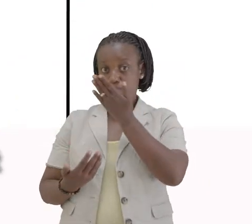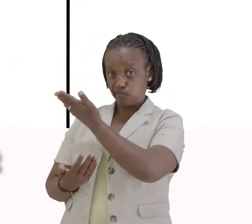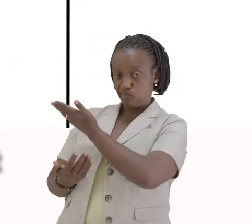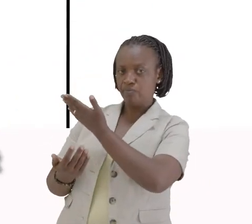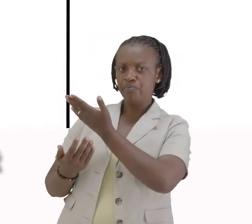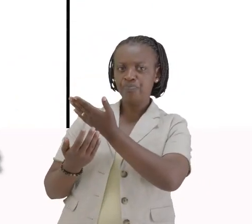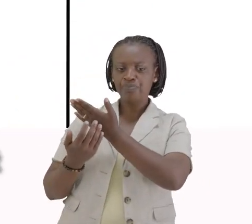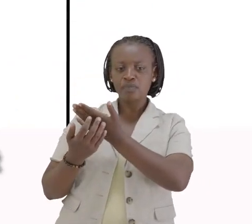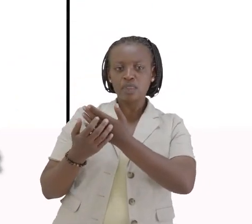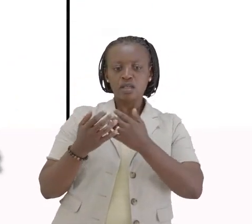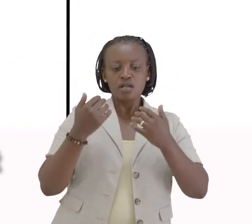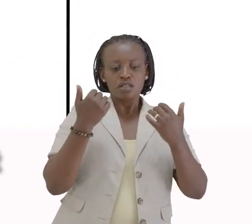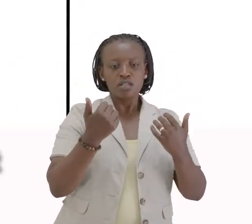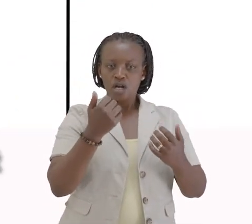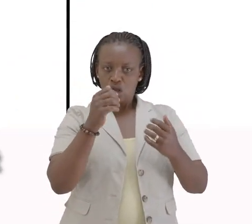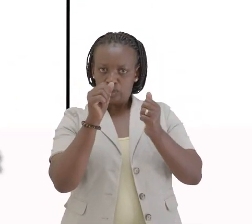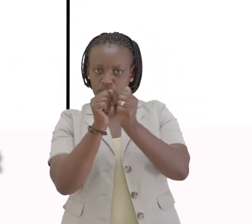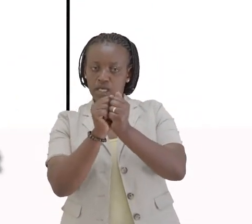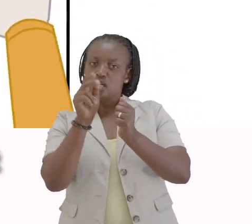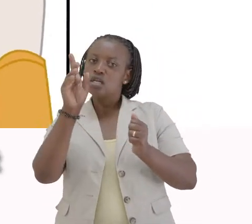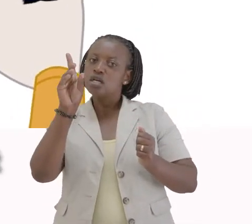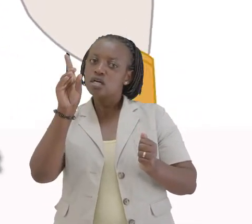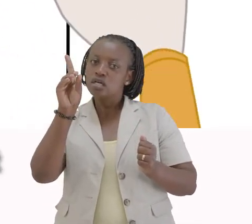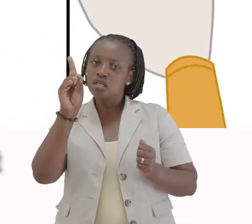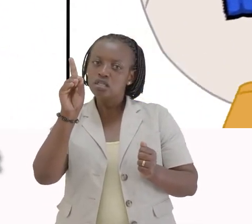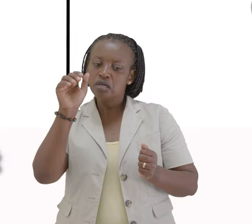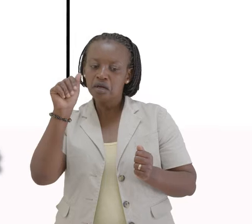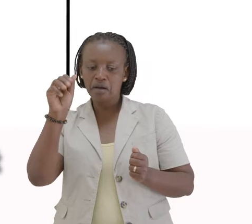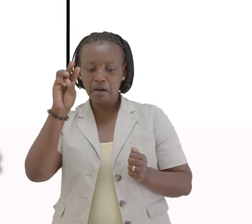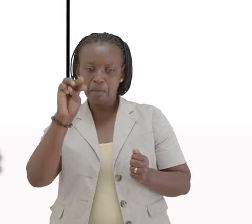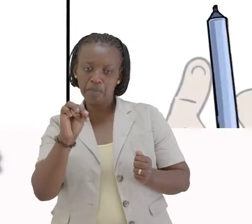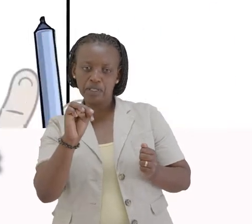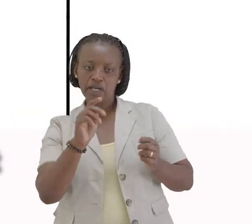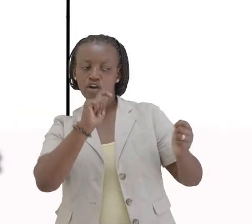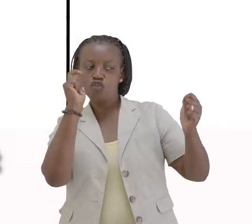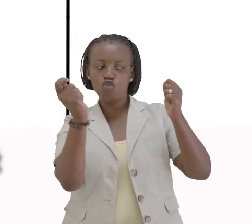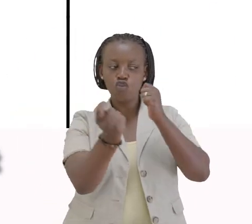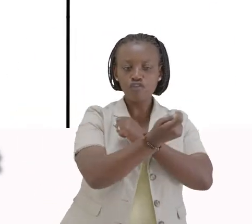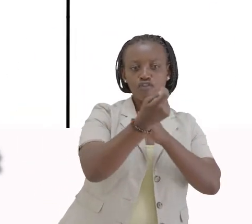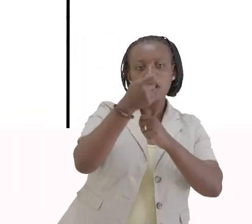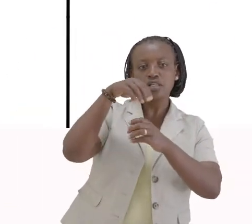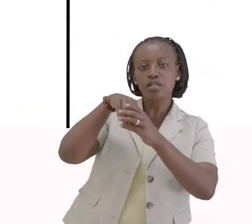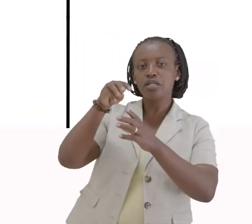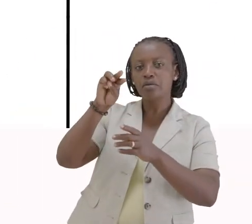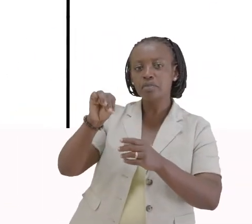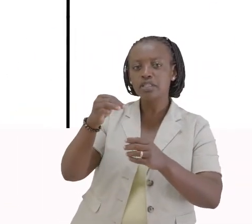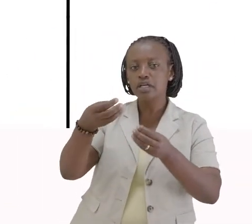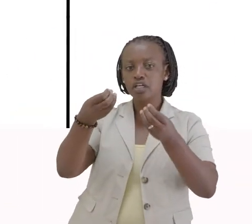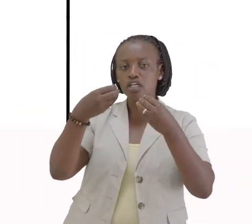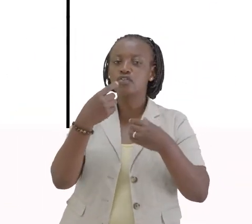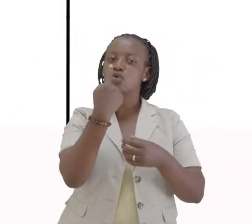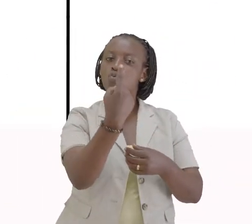So, we take 10 decameter and convert it into a meter. That gives